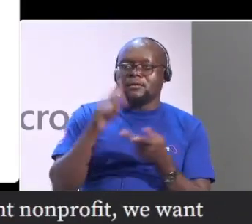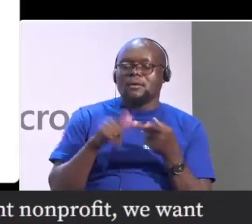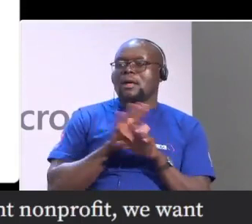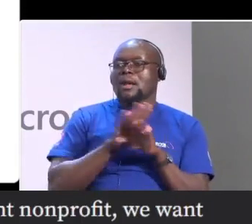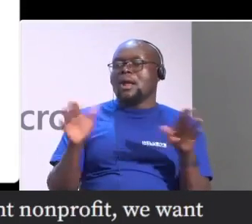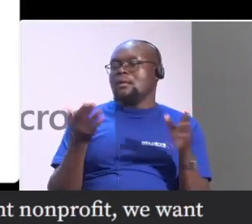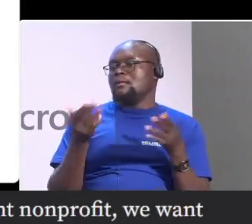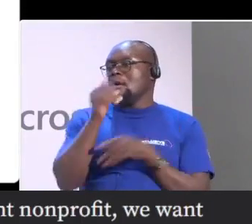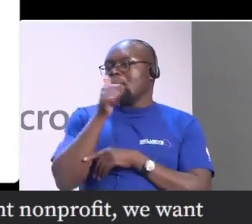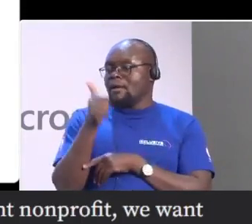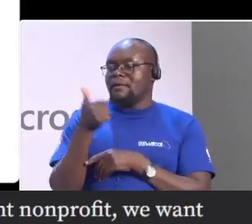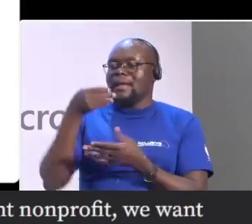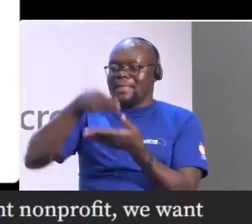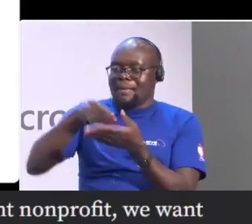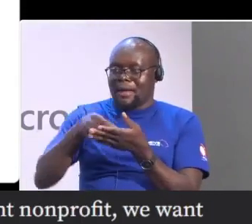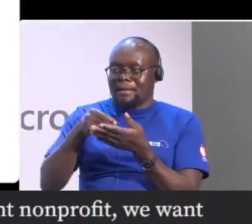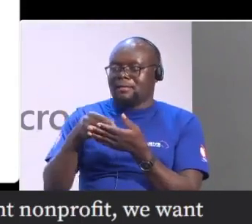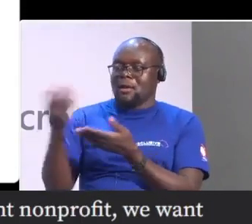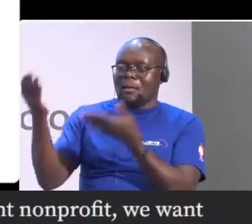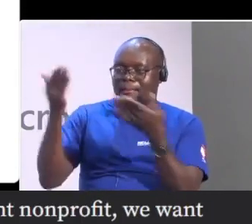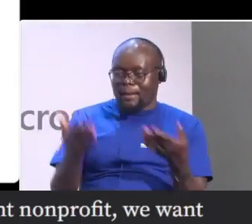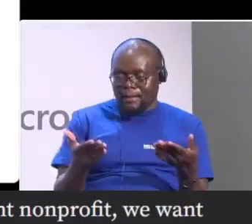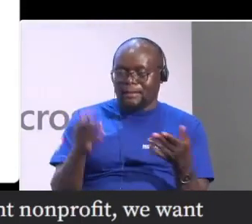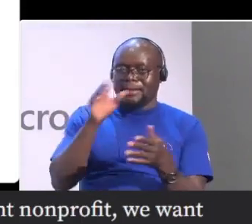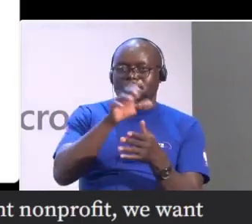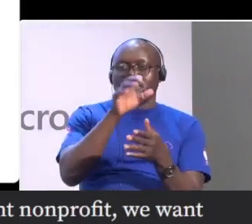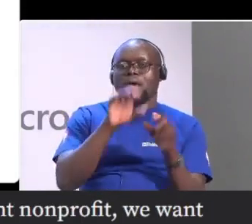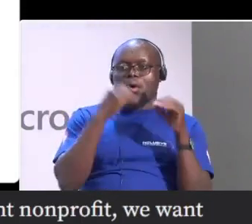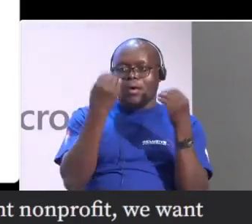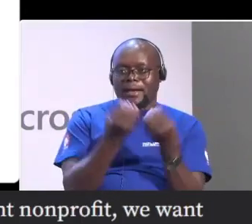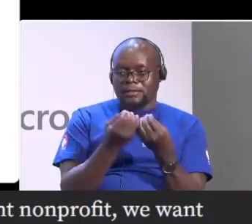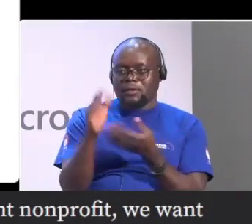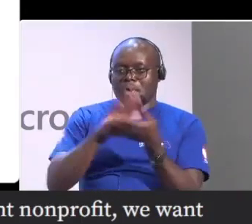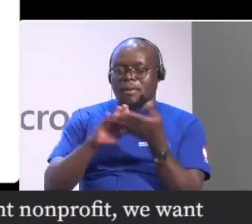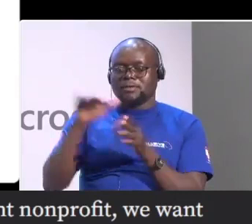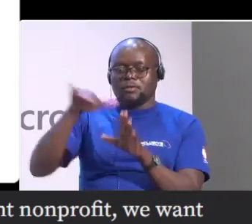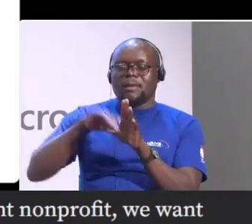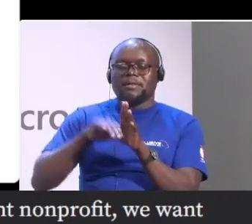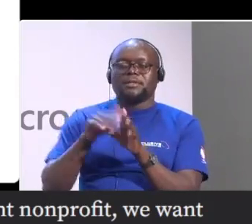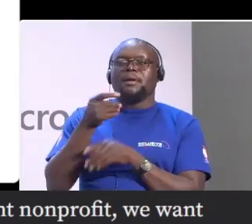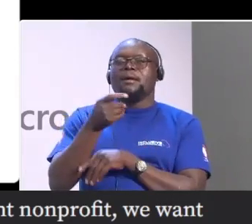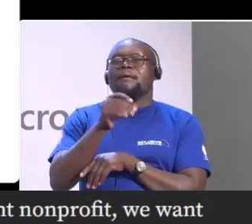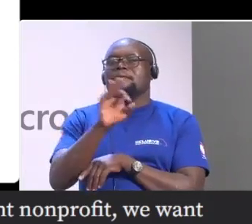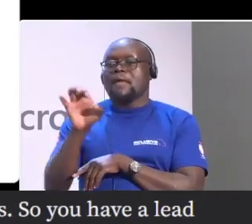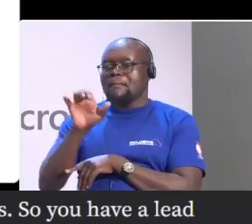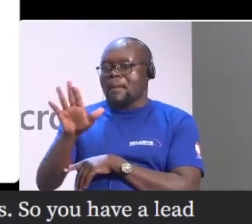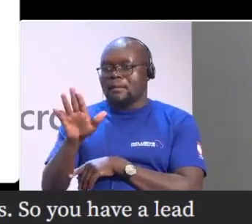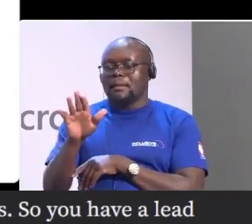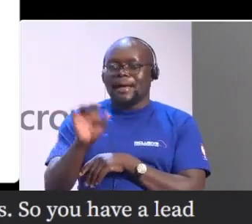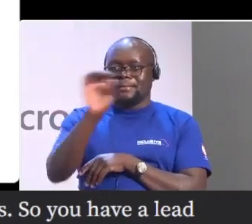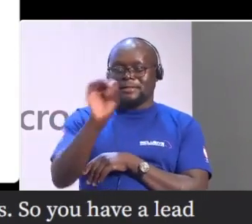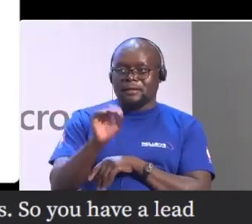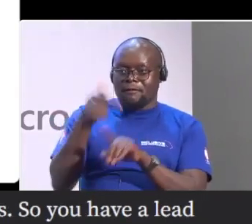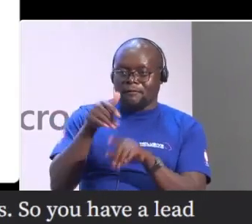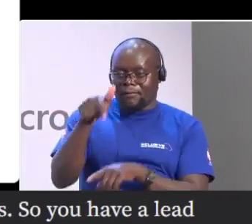nonprofit. The monies that come into the chapter are based on membership, a percentage, and